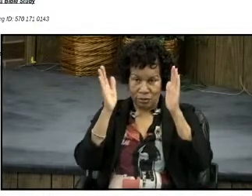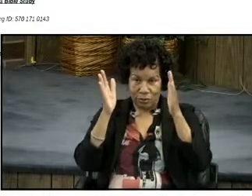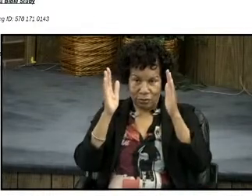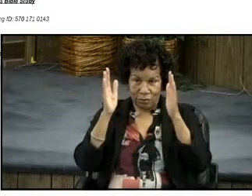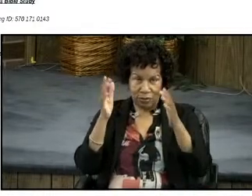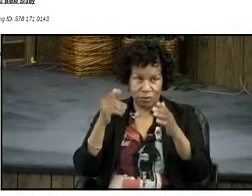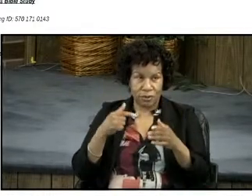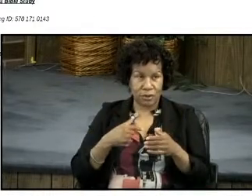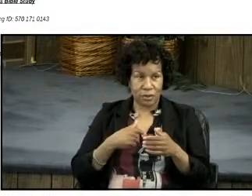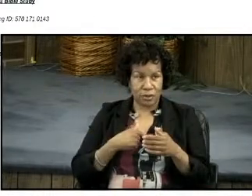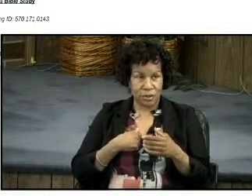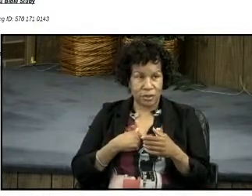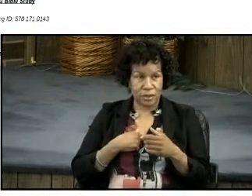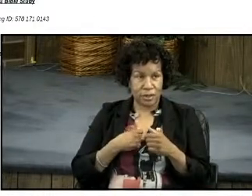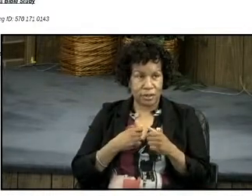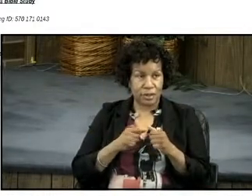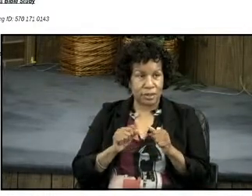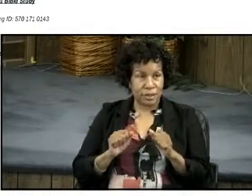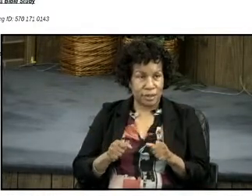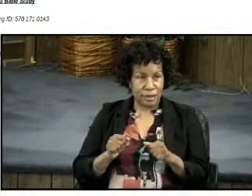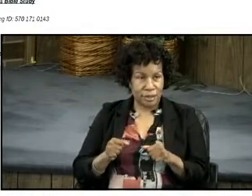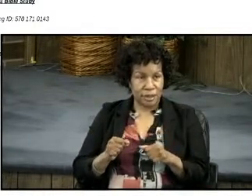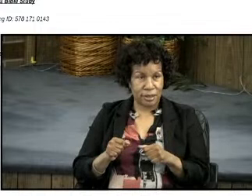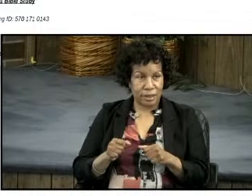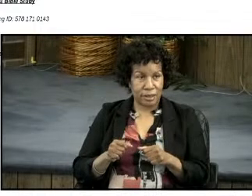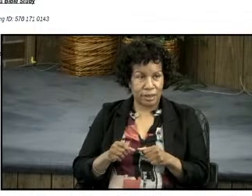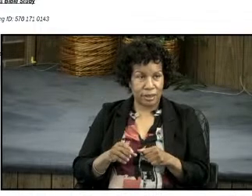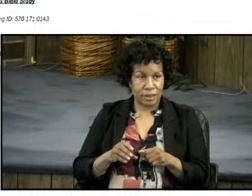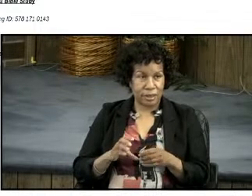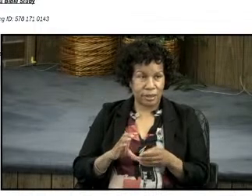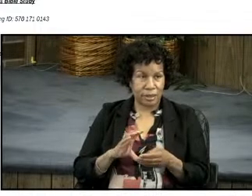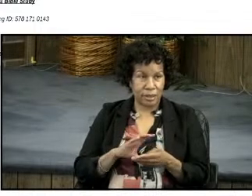I had the car, but I didn't make the call.